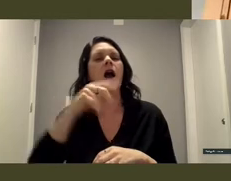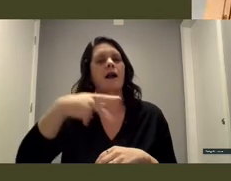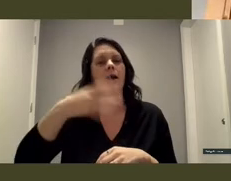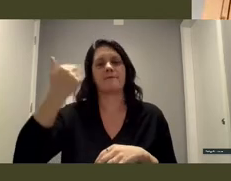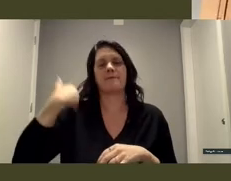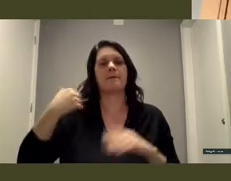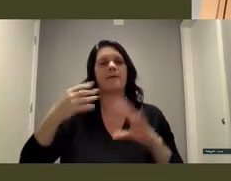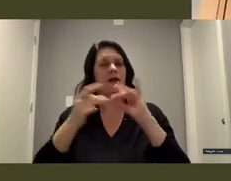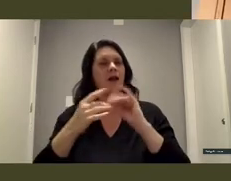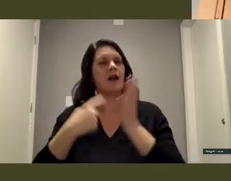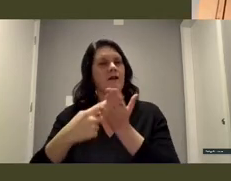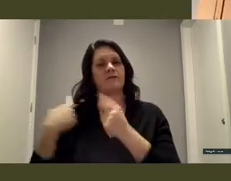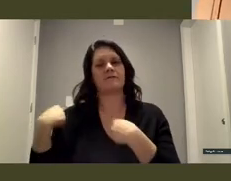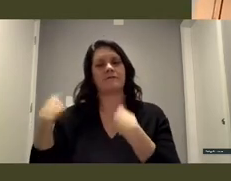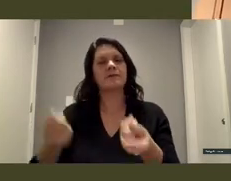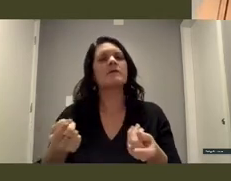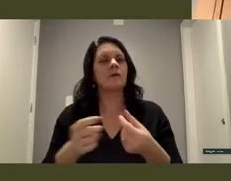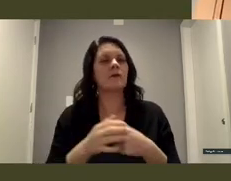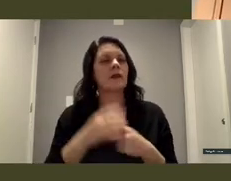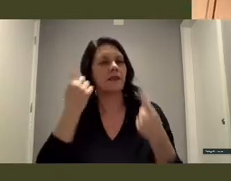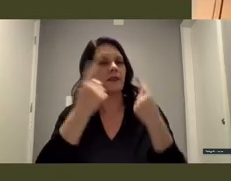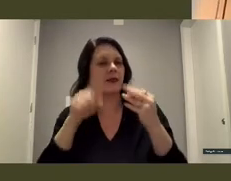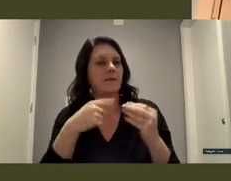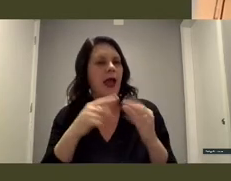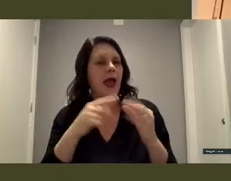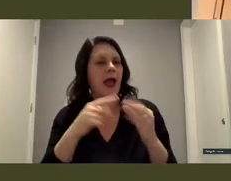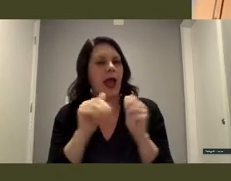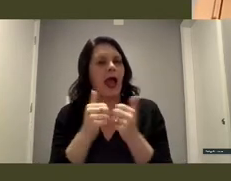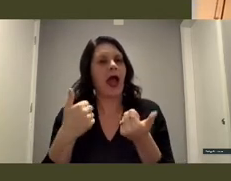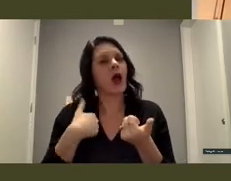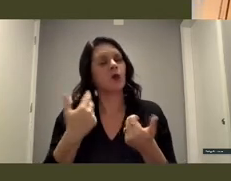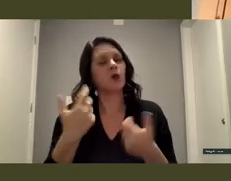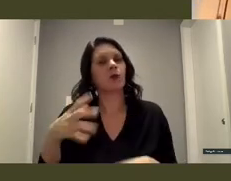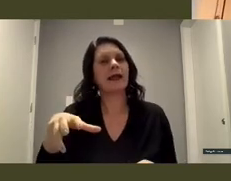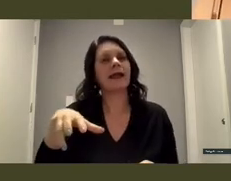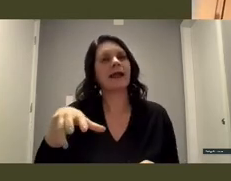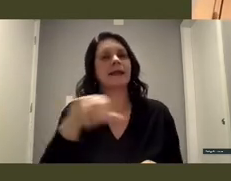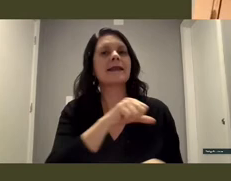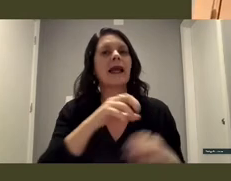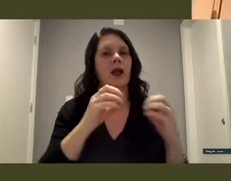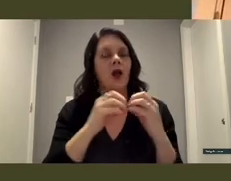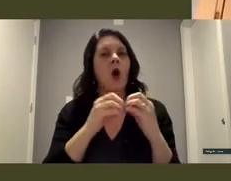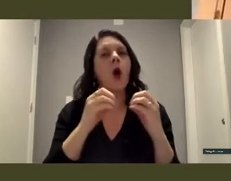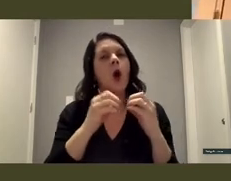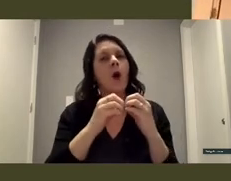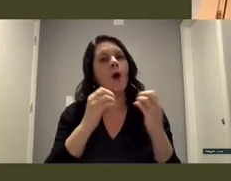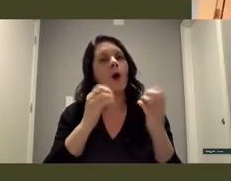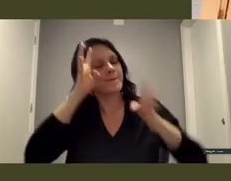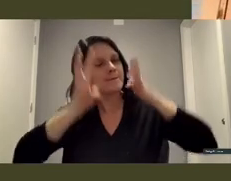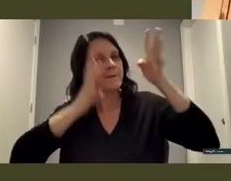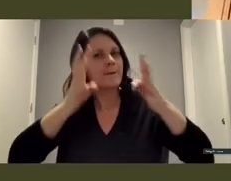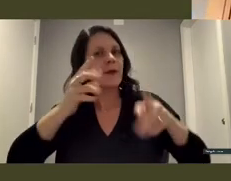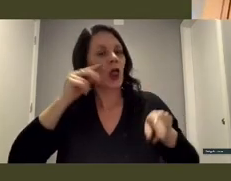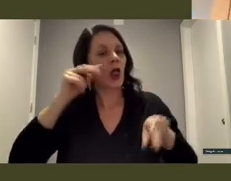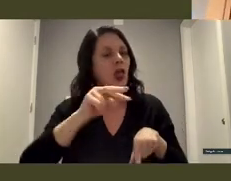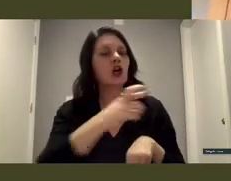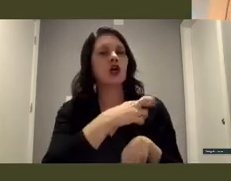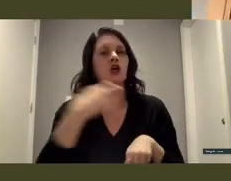are we taking a much more multidimensional look at a risk-informed development